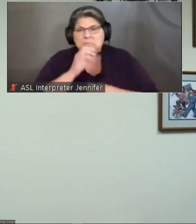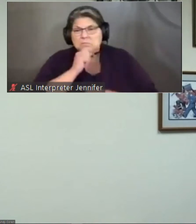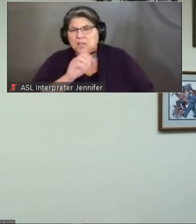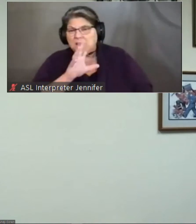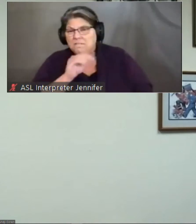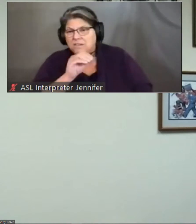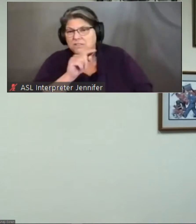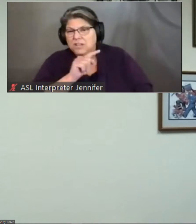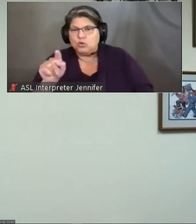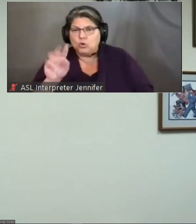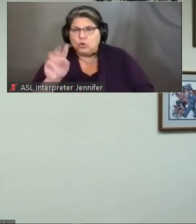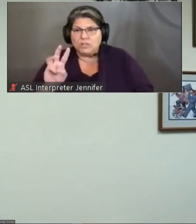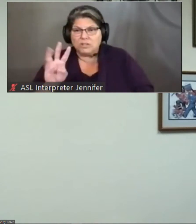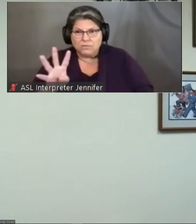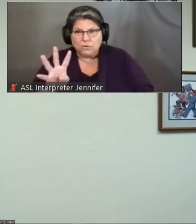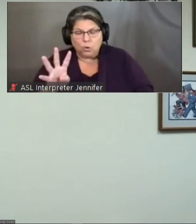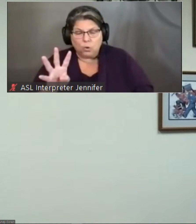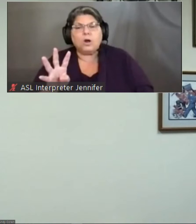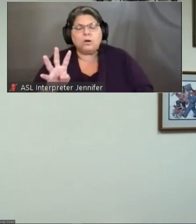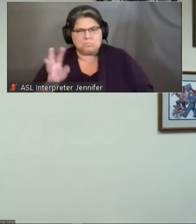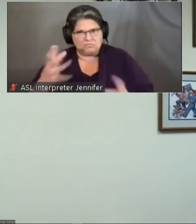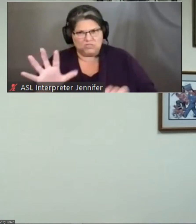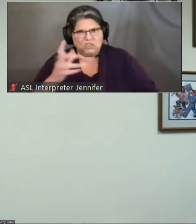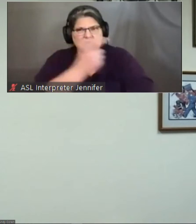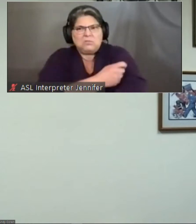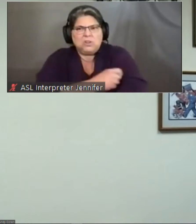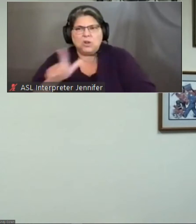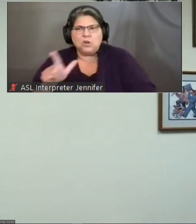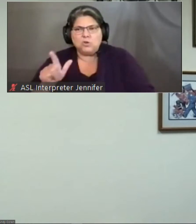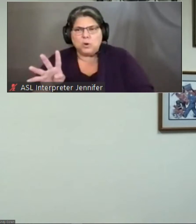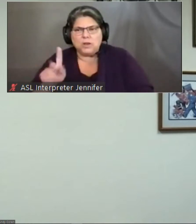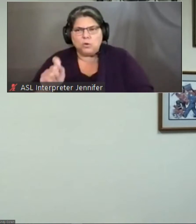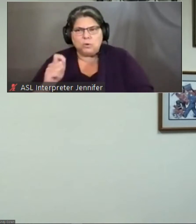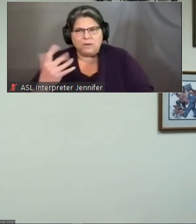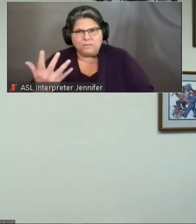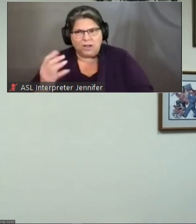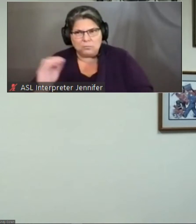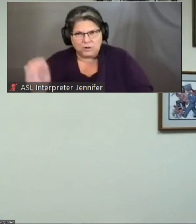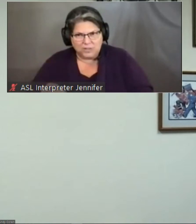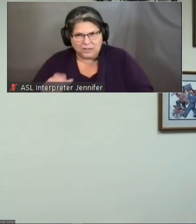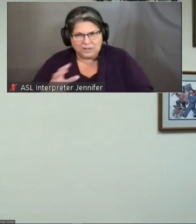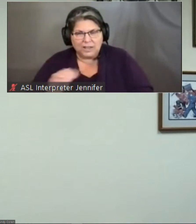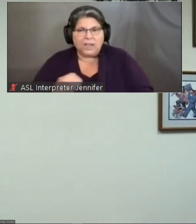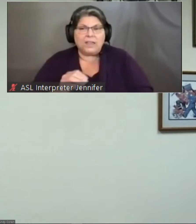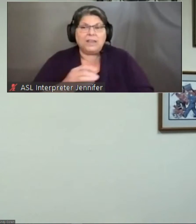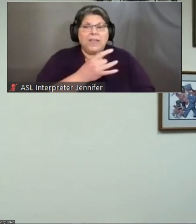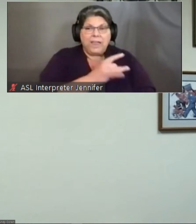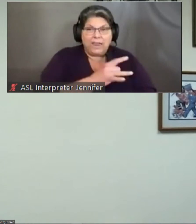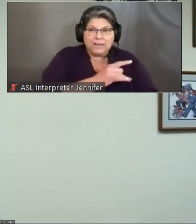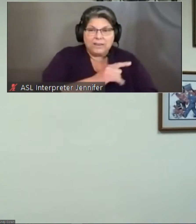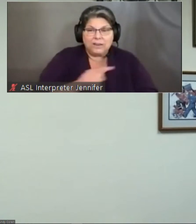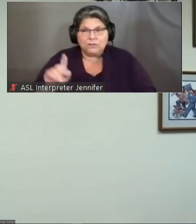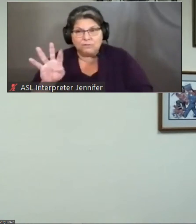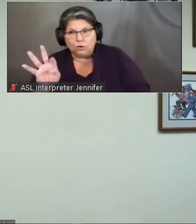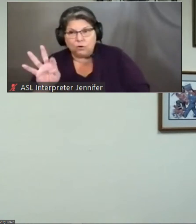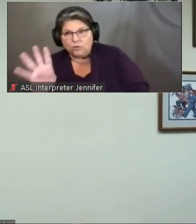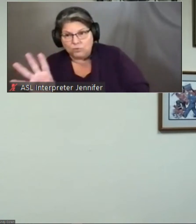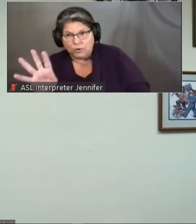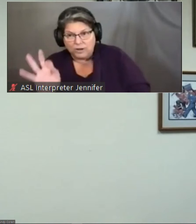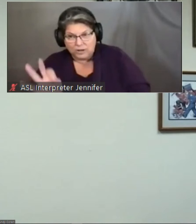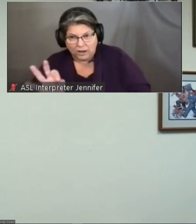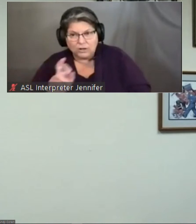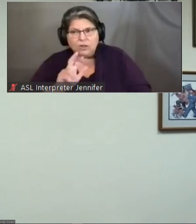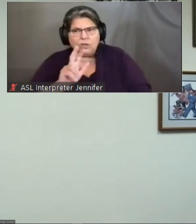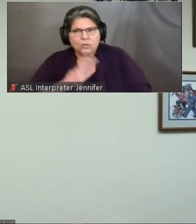64 years old, we have vaccinated 24.5%, and 18 to 49 has been